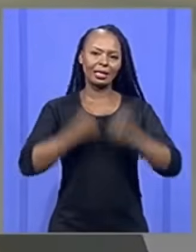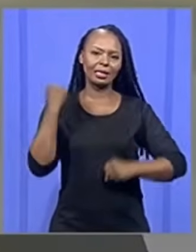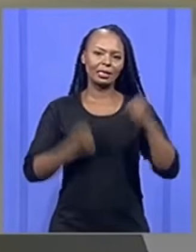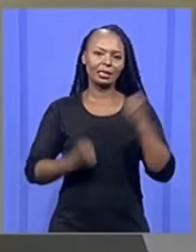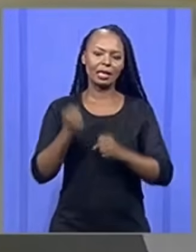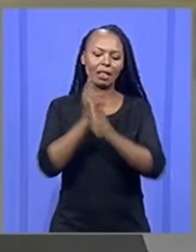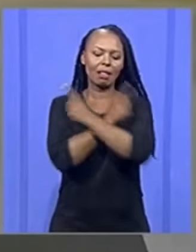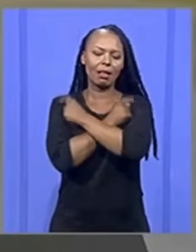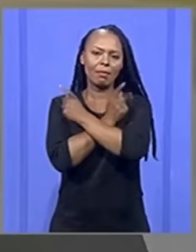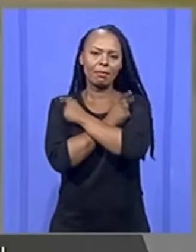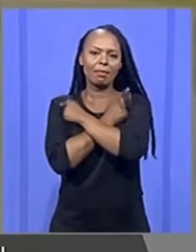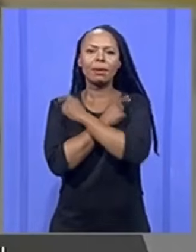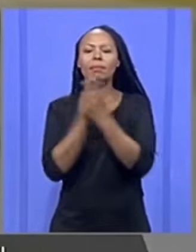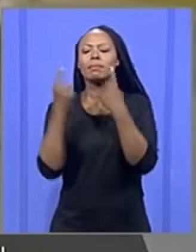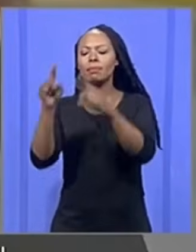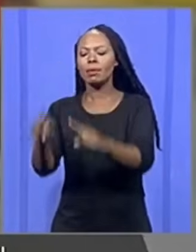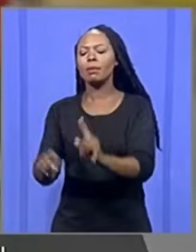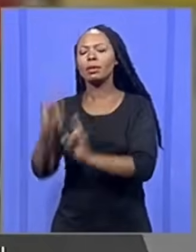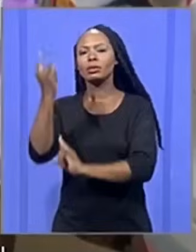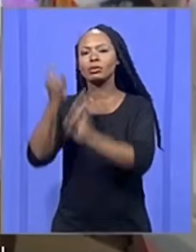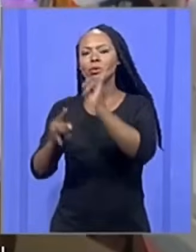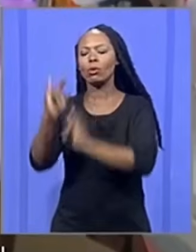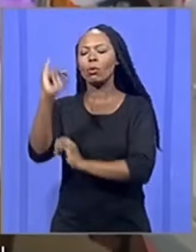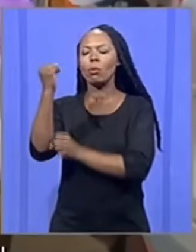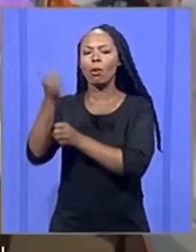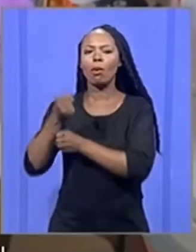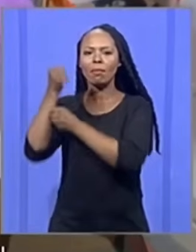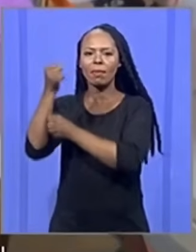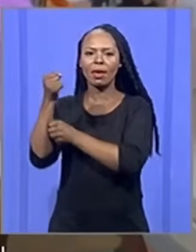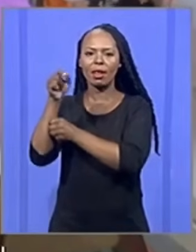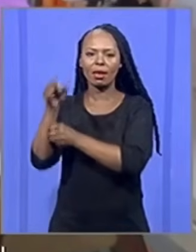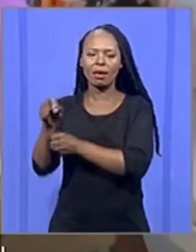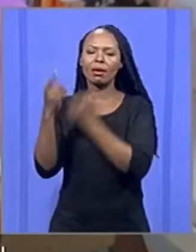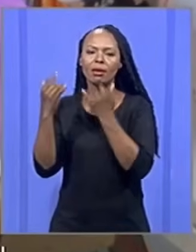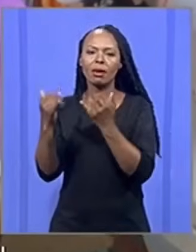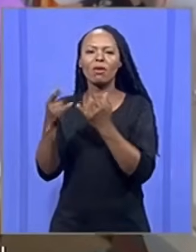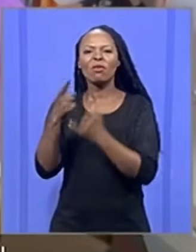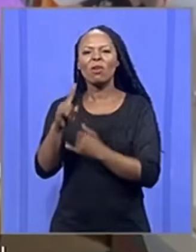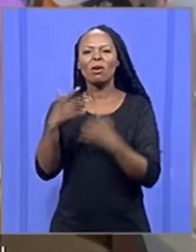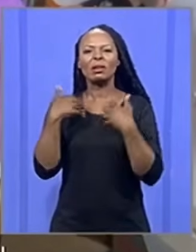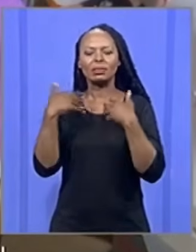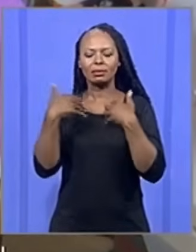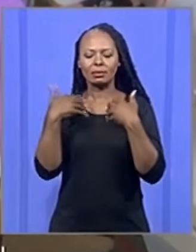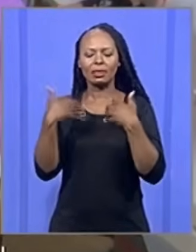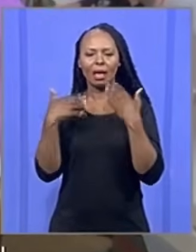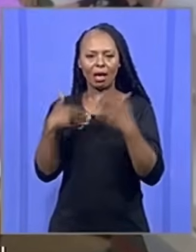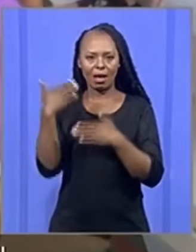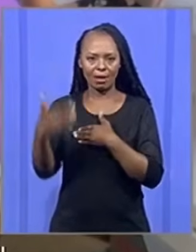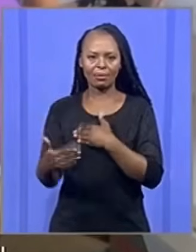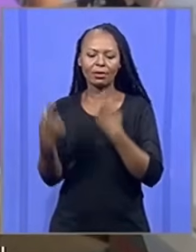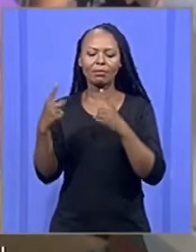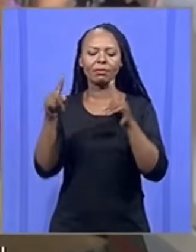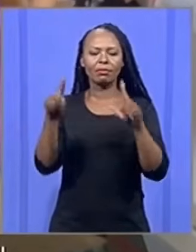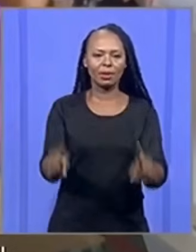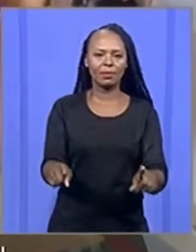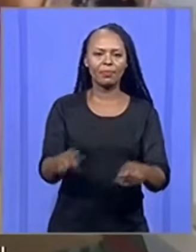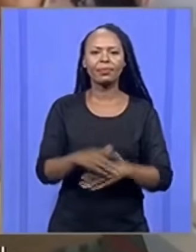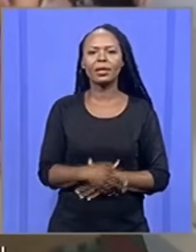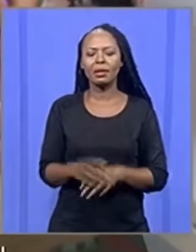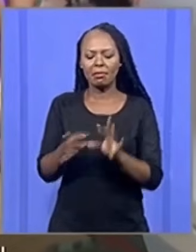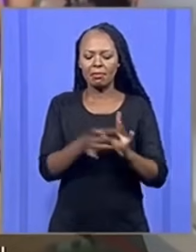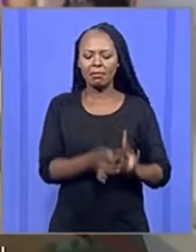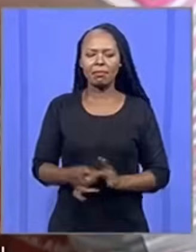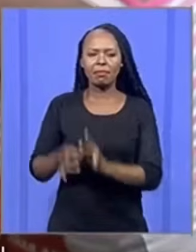kwa toropong ya Mbombela ka le lengwe la matsatsi a bone a go ikatisa. Morago ga moo ba ile ba aga botsalano le